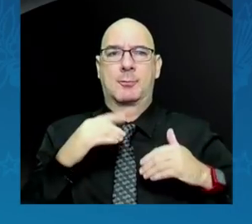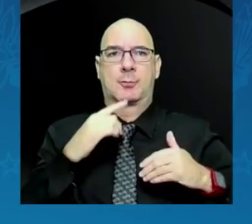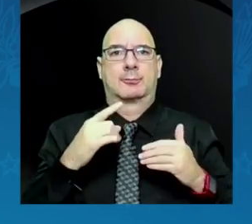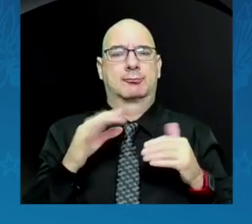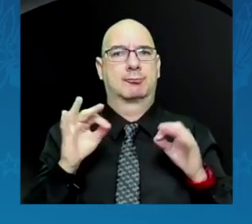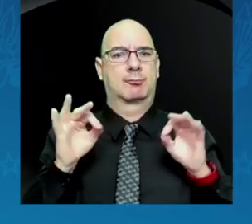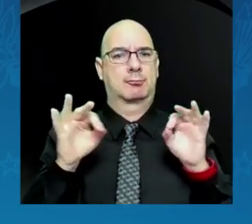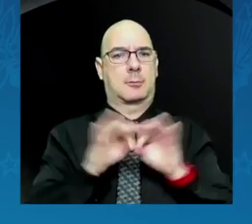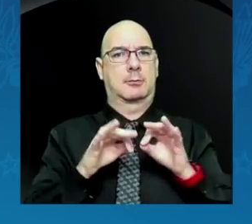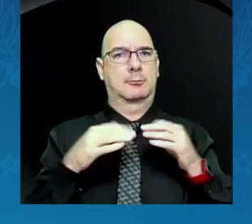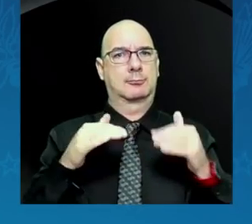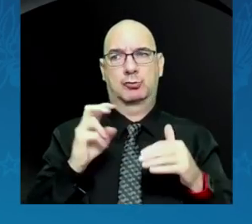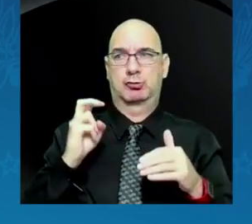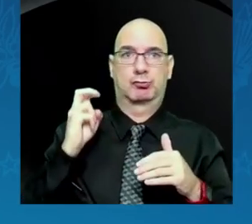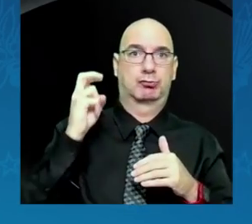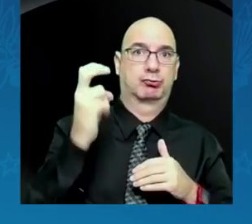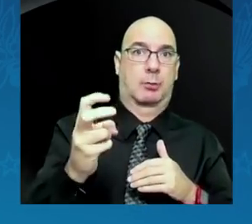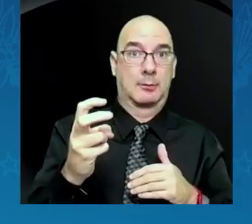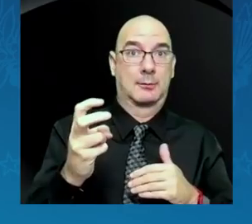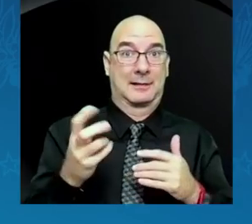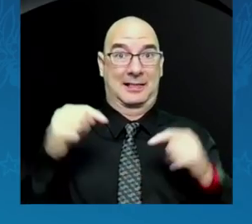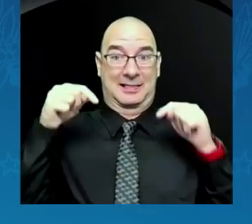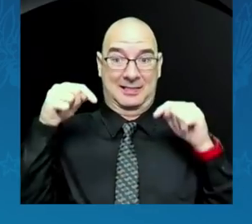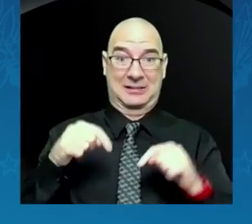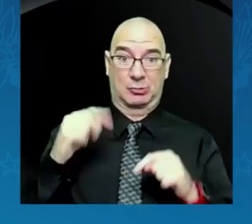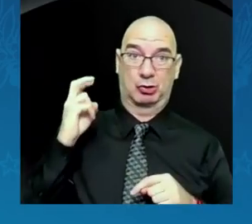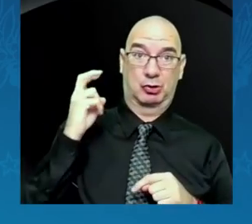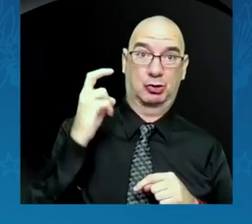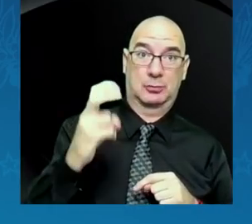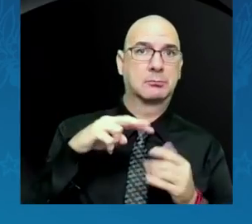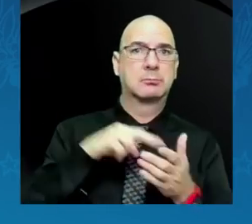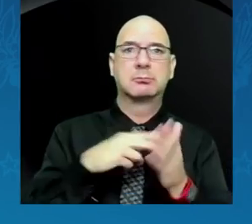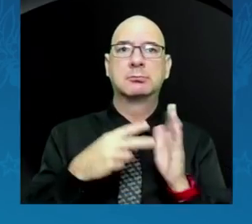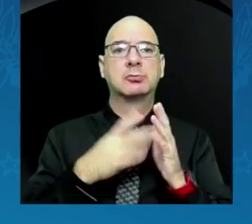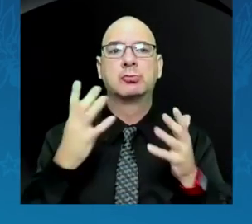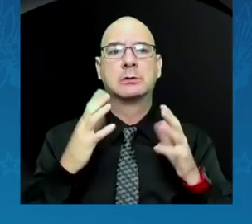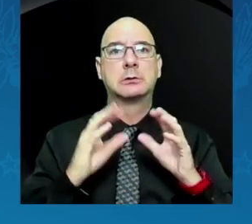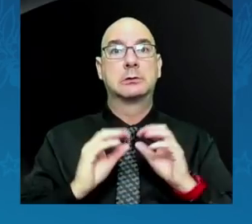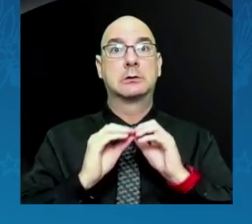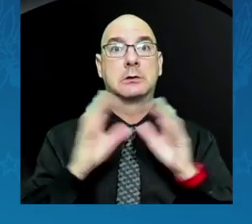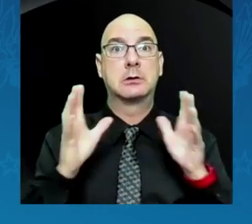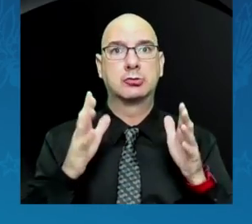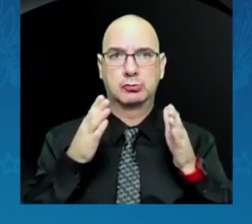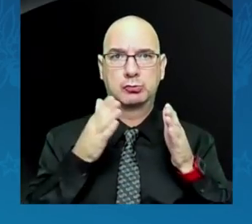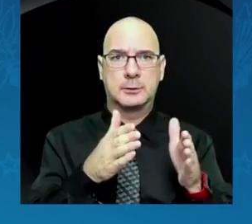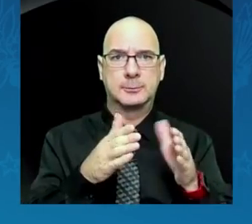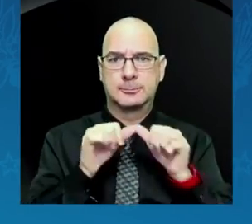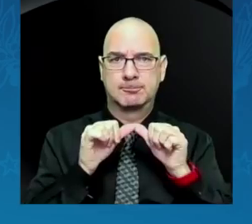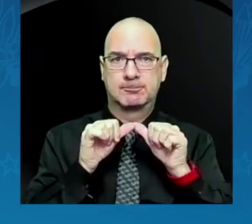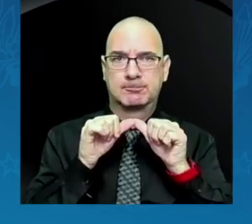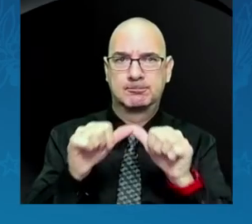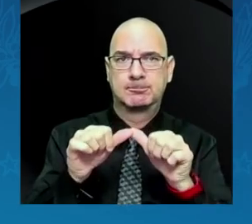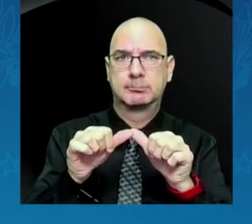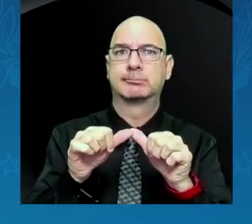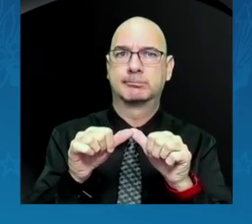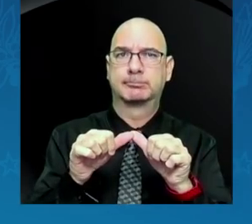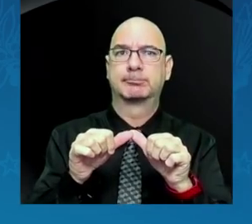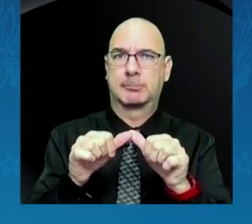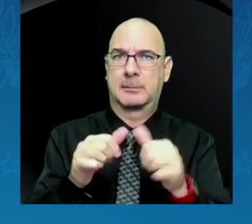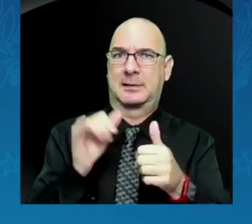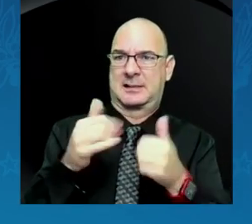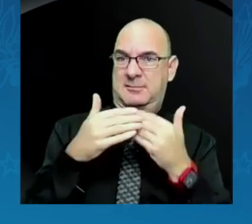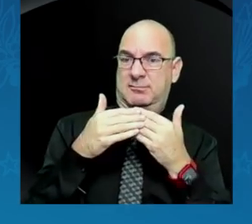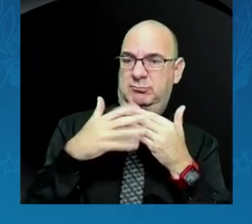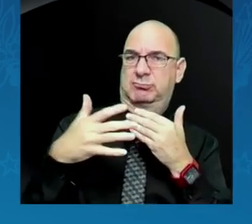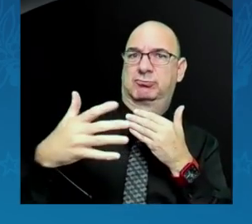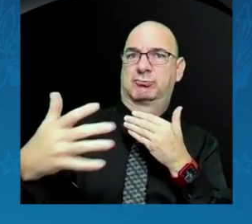believe, signals in a very clear way the enduring, the long-standing, and the future alliance and